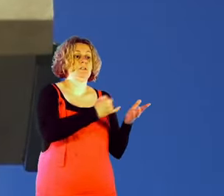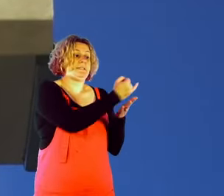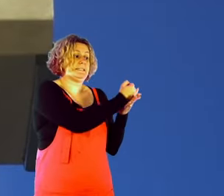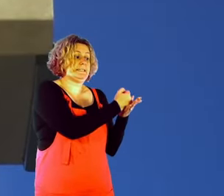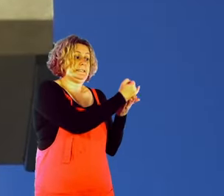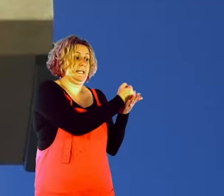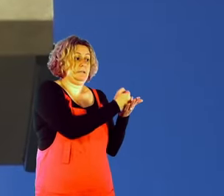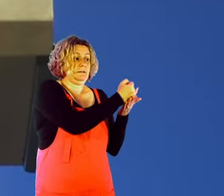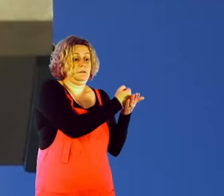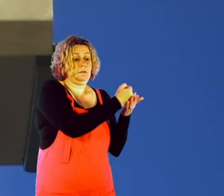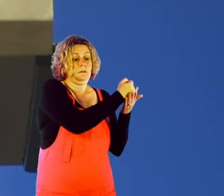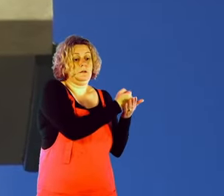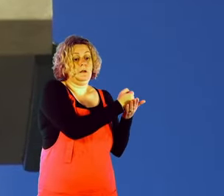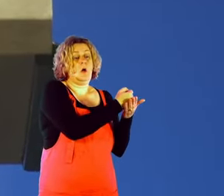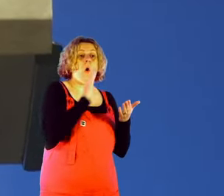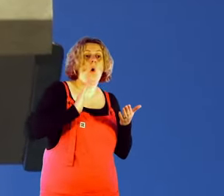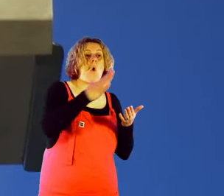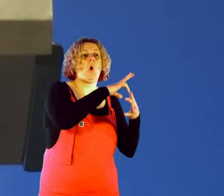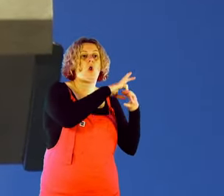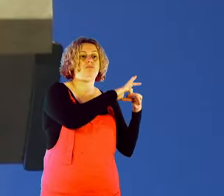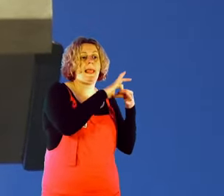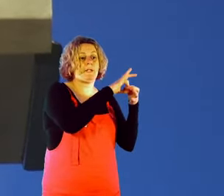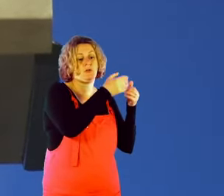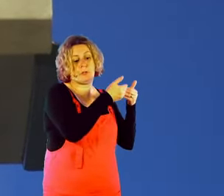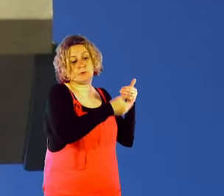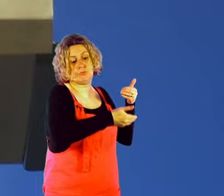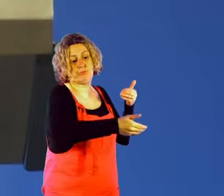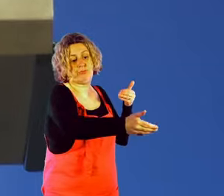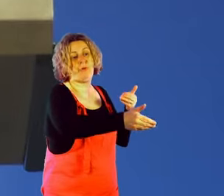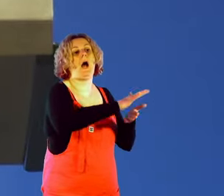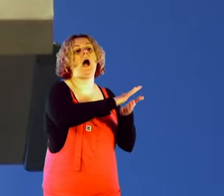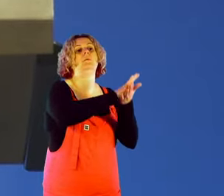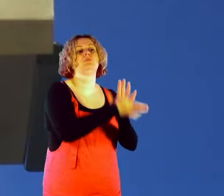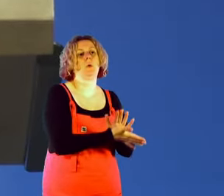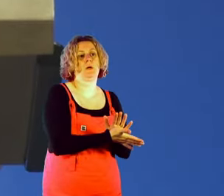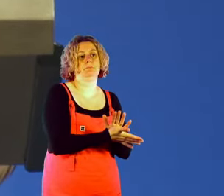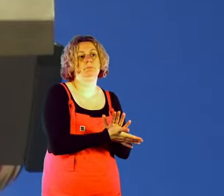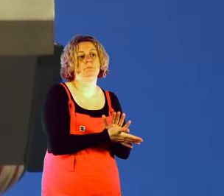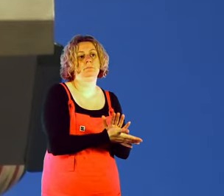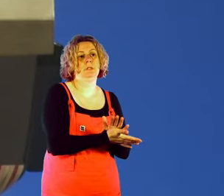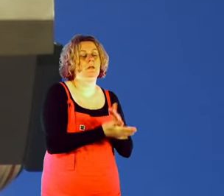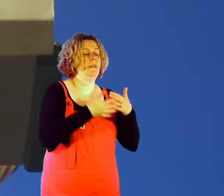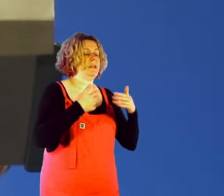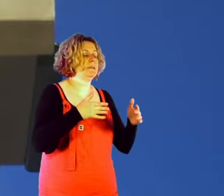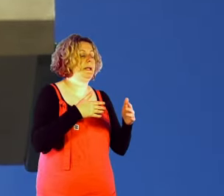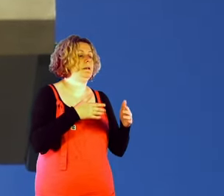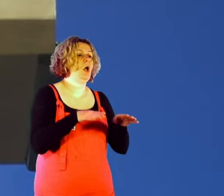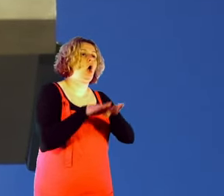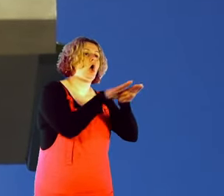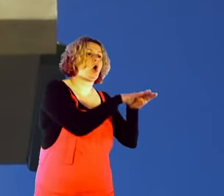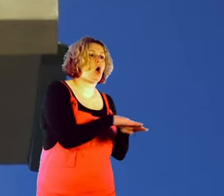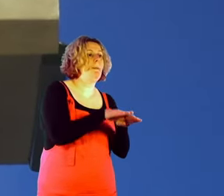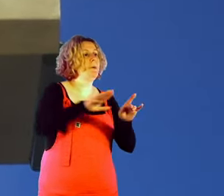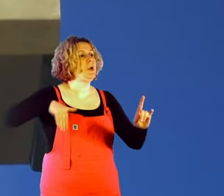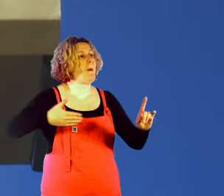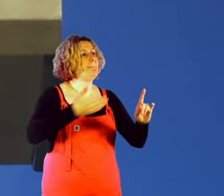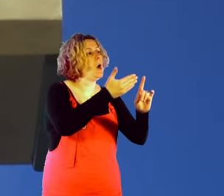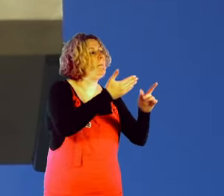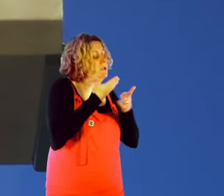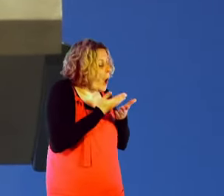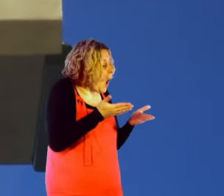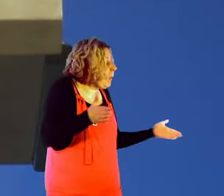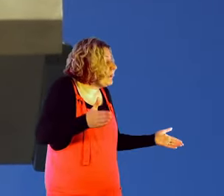is to say one, is broken. Where there has been mutual love, common purpose, openness without